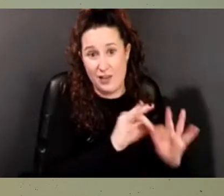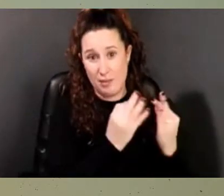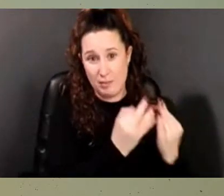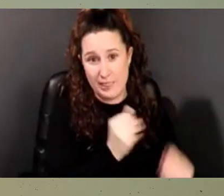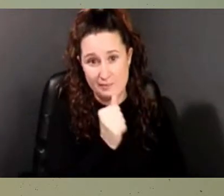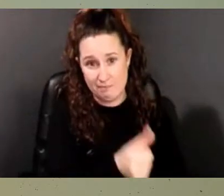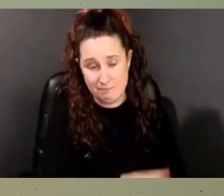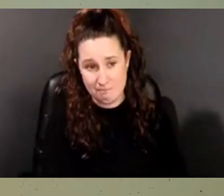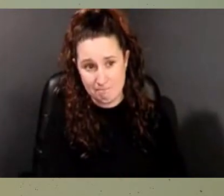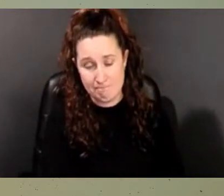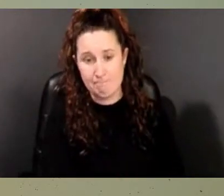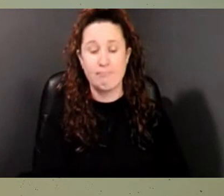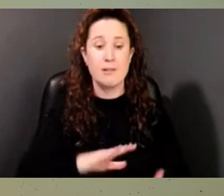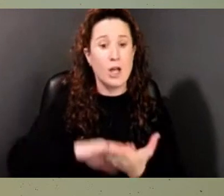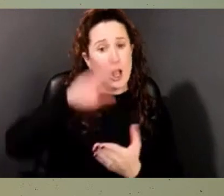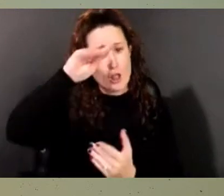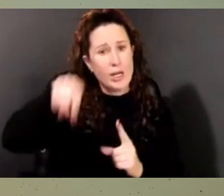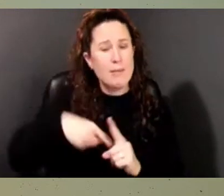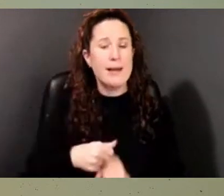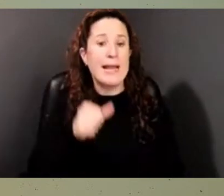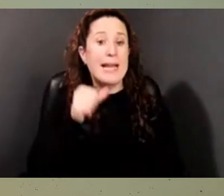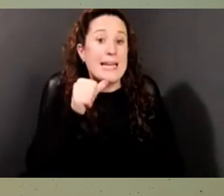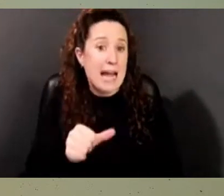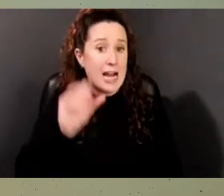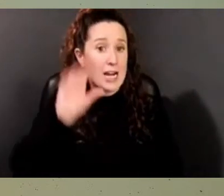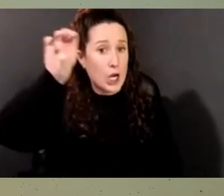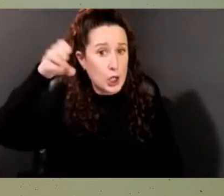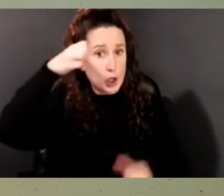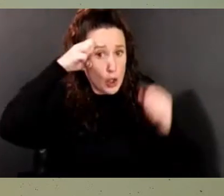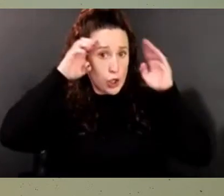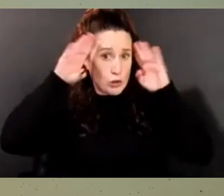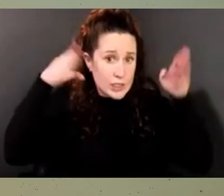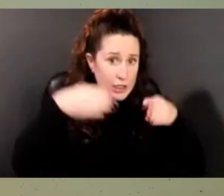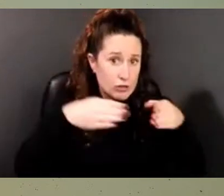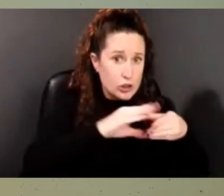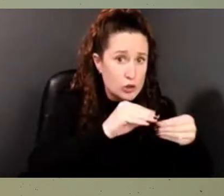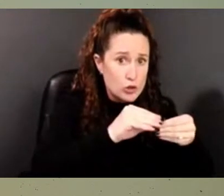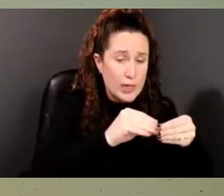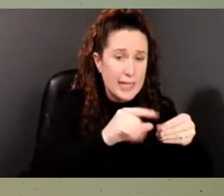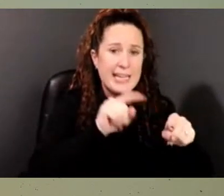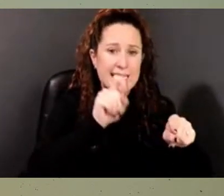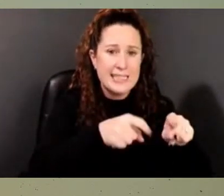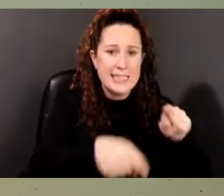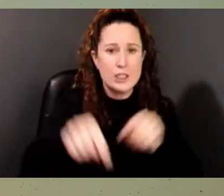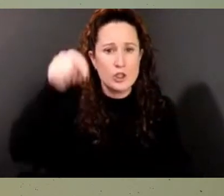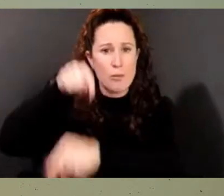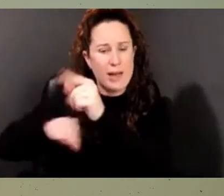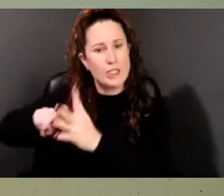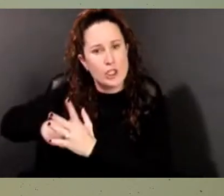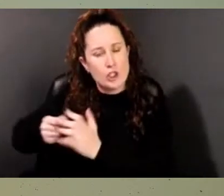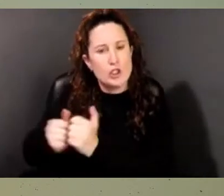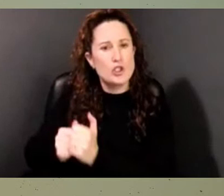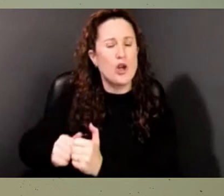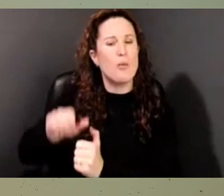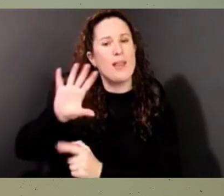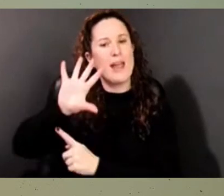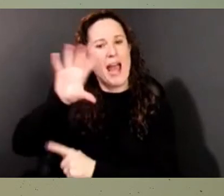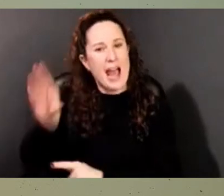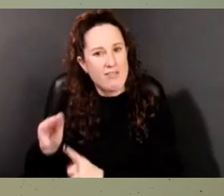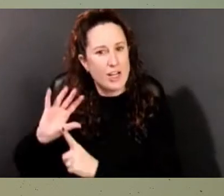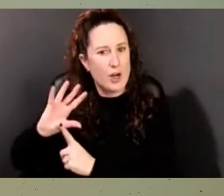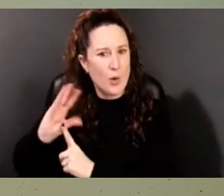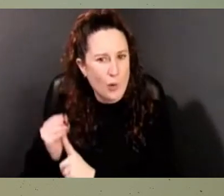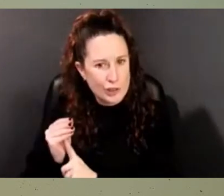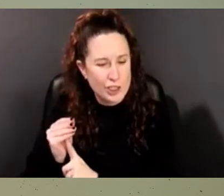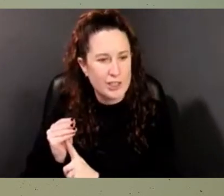Learning about a non-Eurocentric story that starts with African cultural norms, African beliefs, heritage, and